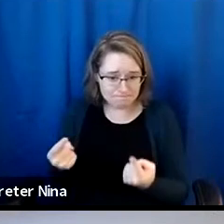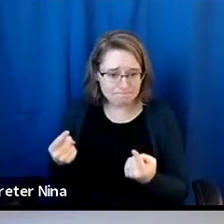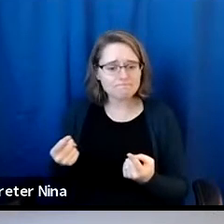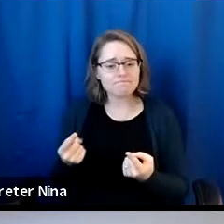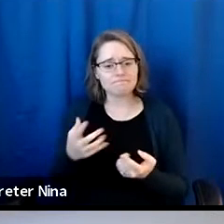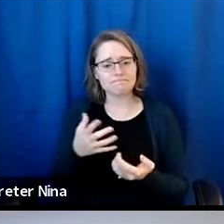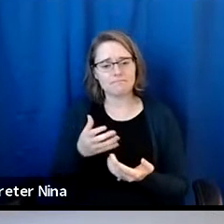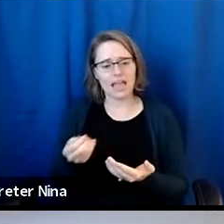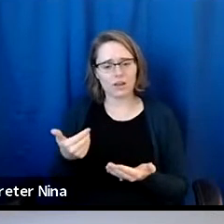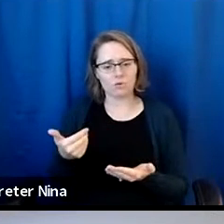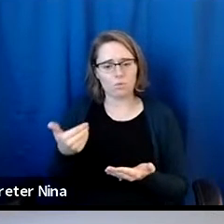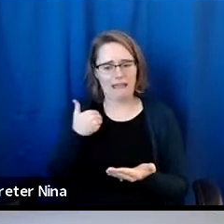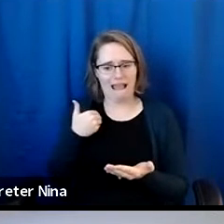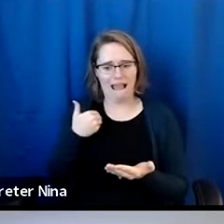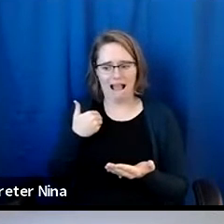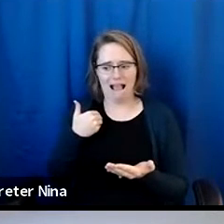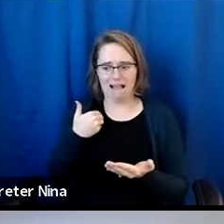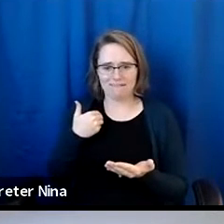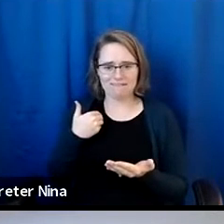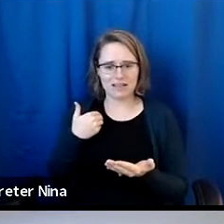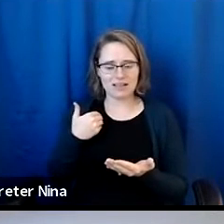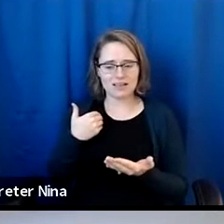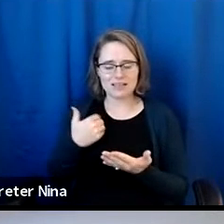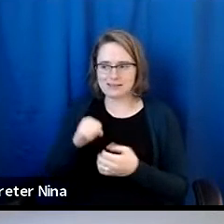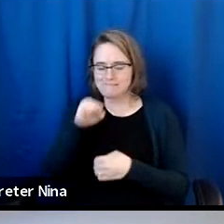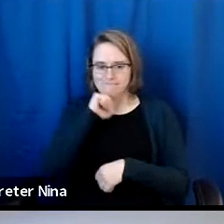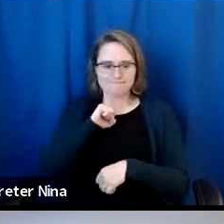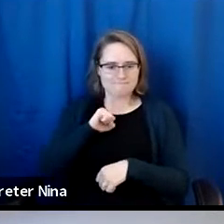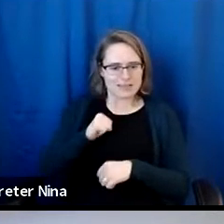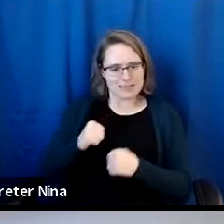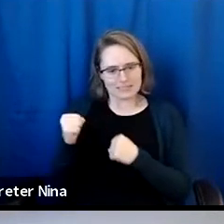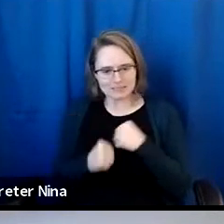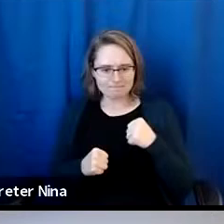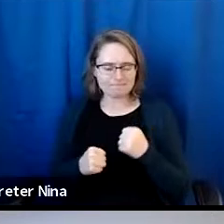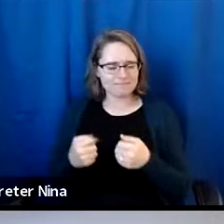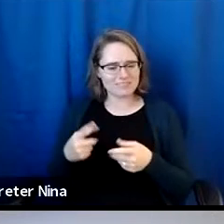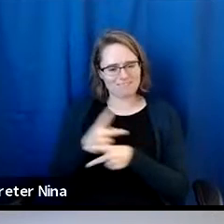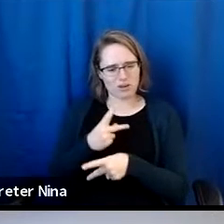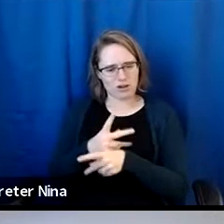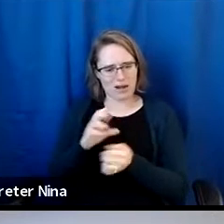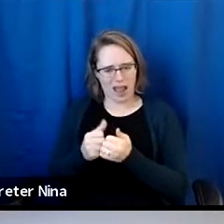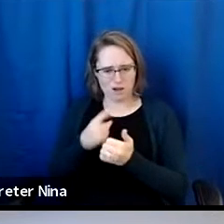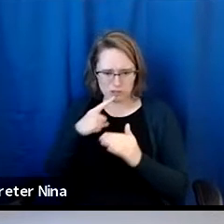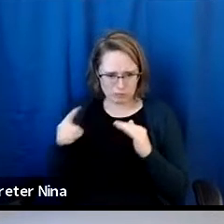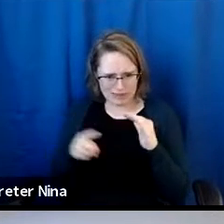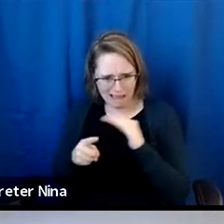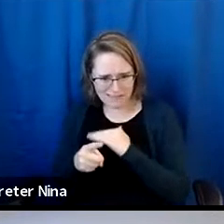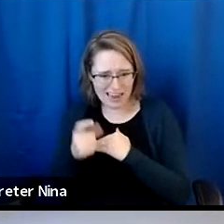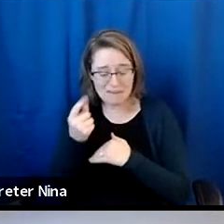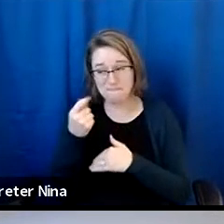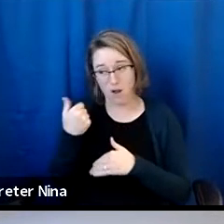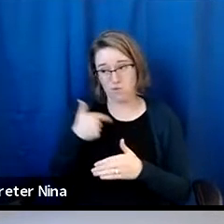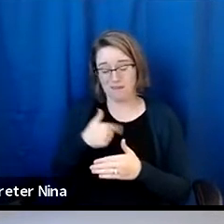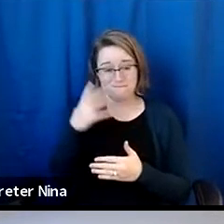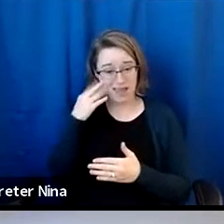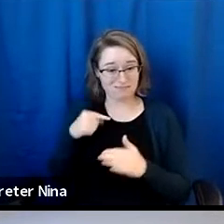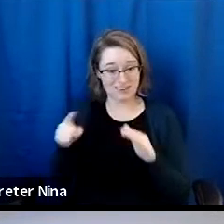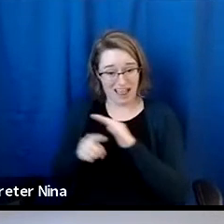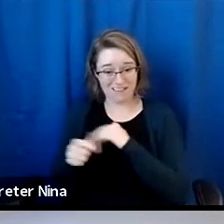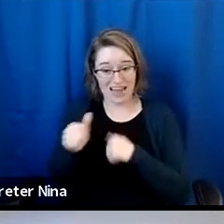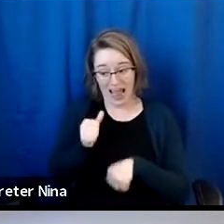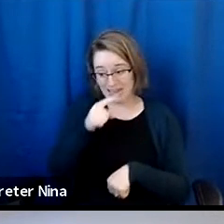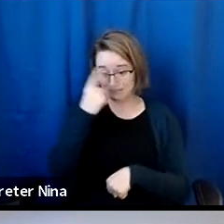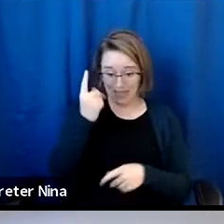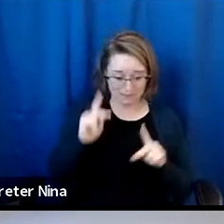the calluses, that kind of show for it, and we've figured out how to navigate it, but we've been navigating as Black people,